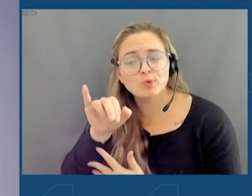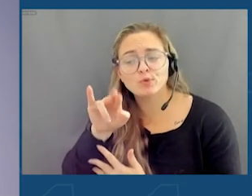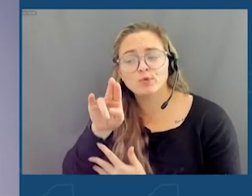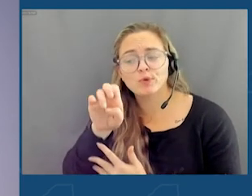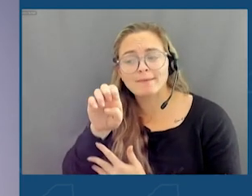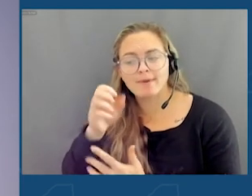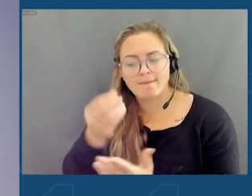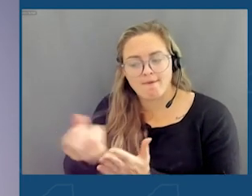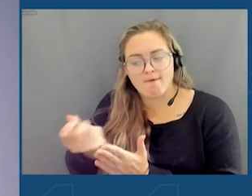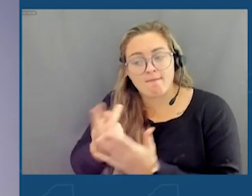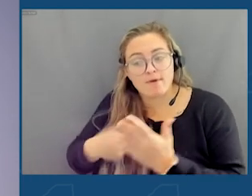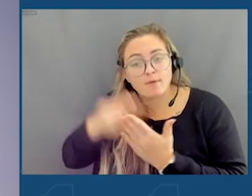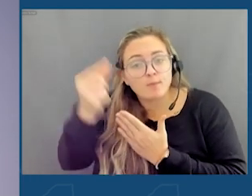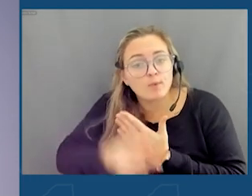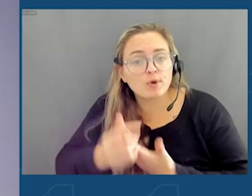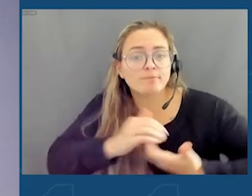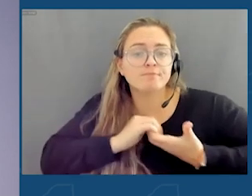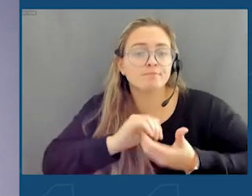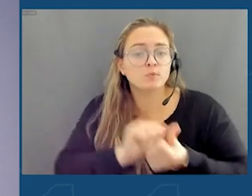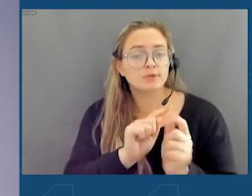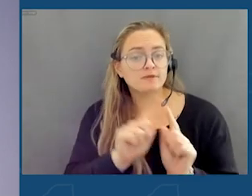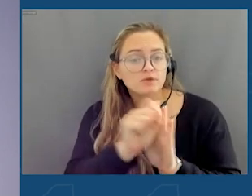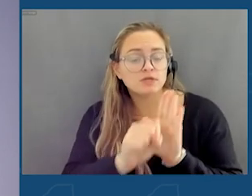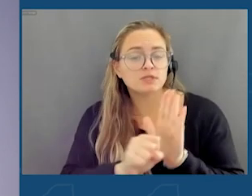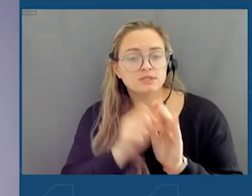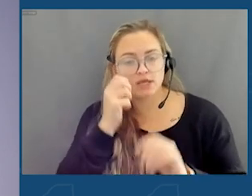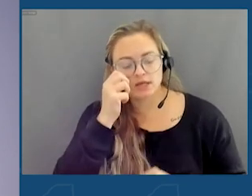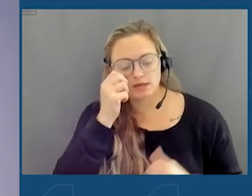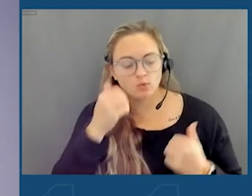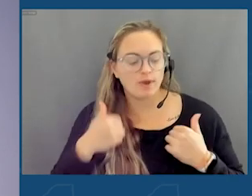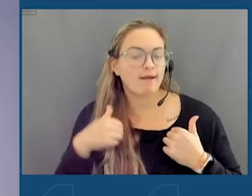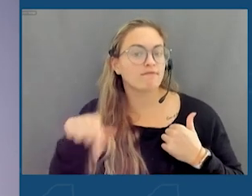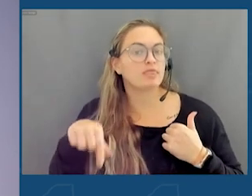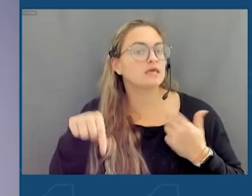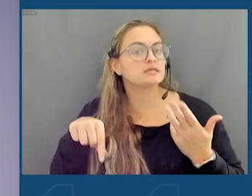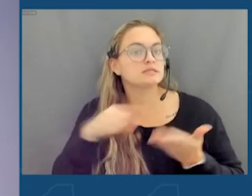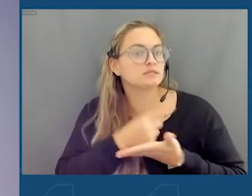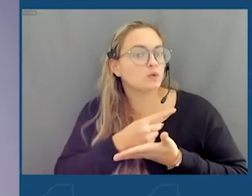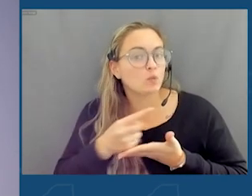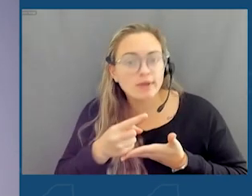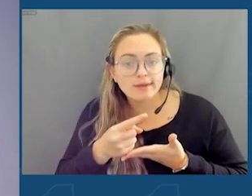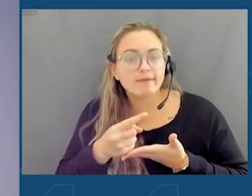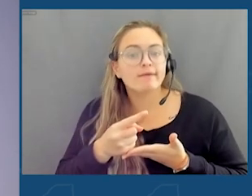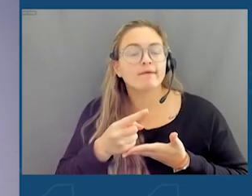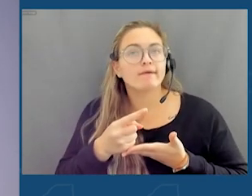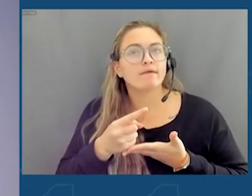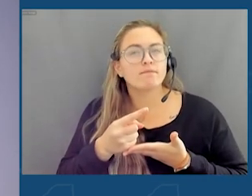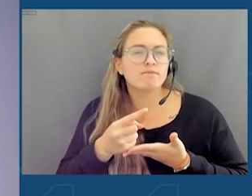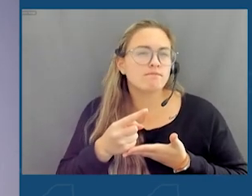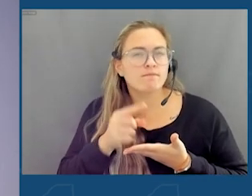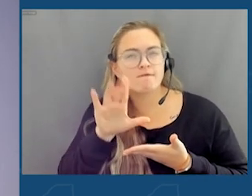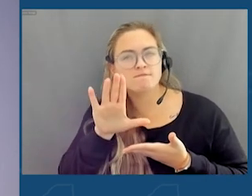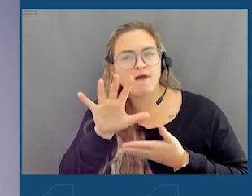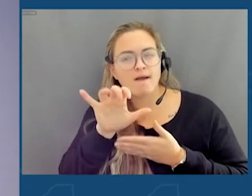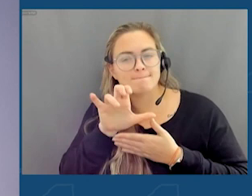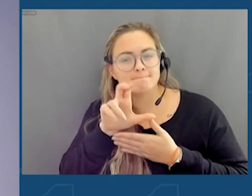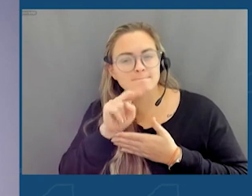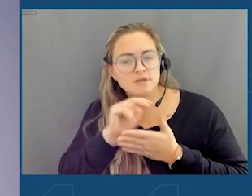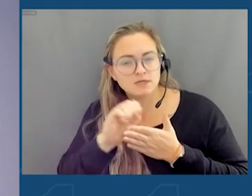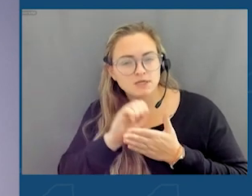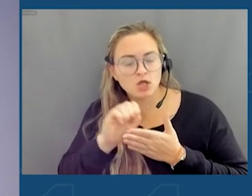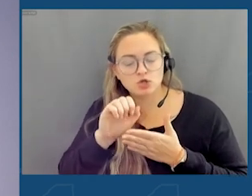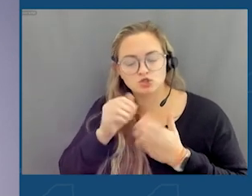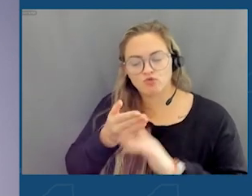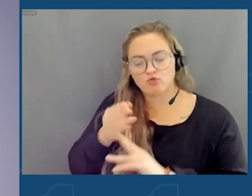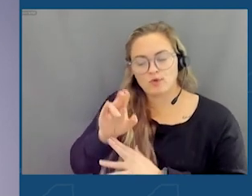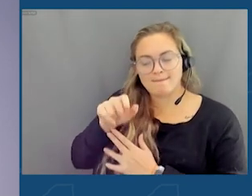in partnership with states. We've got this week out almost $5 billion through the EPA